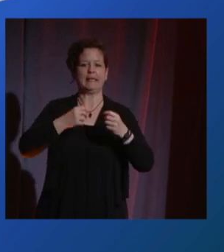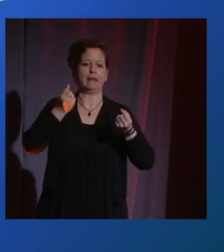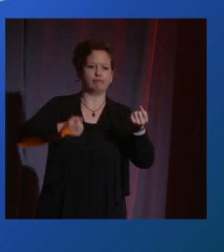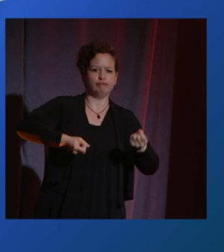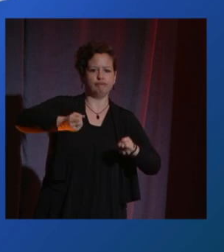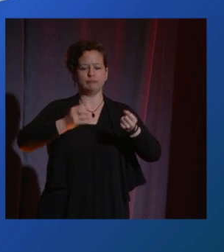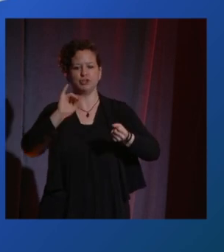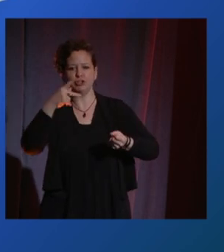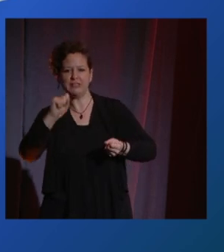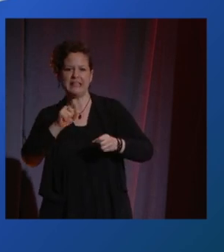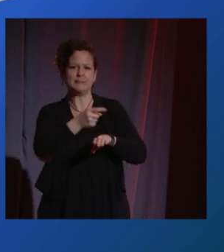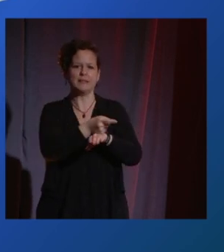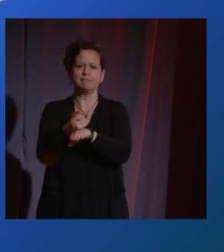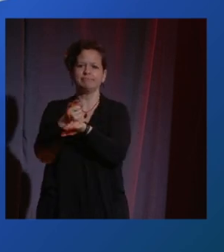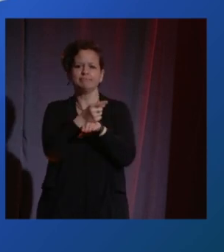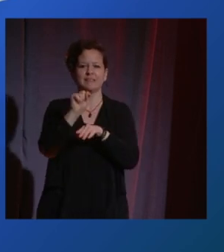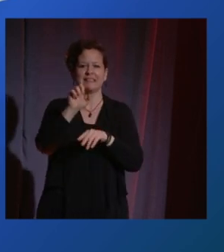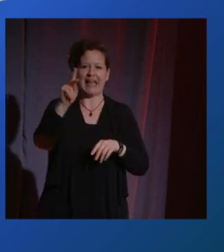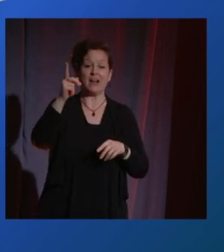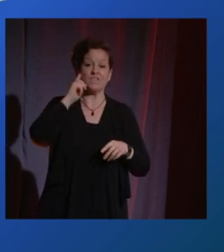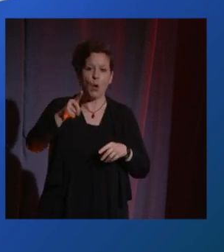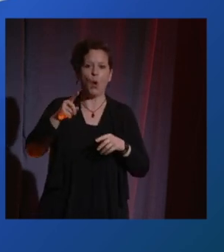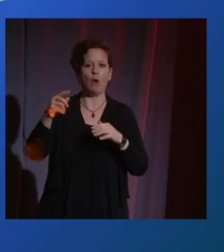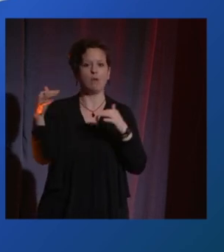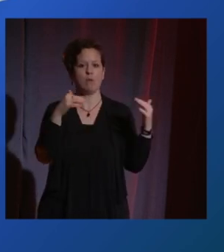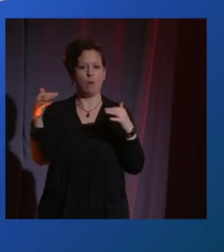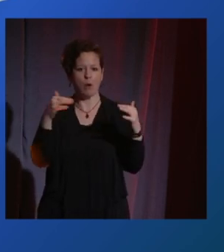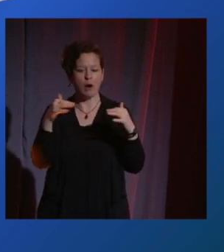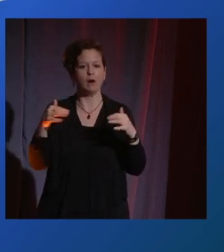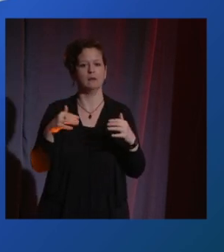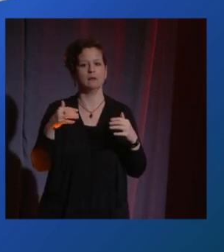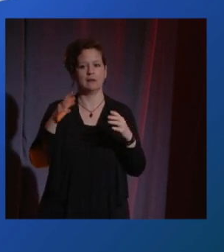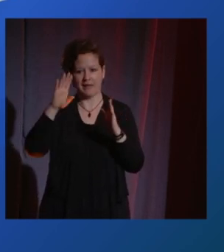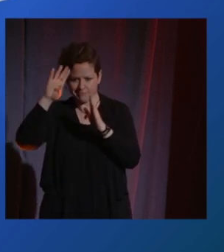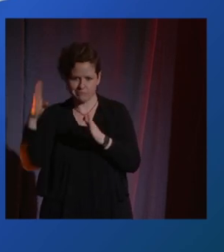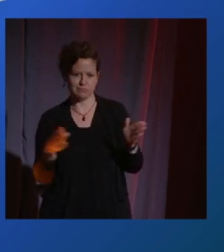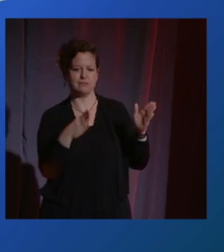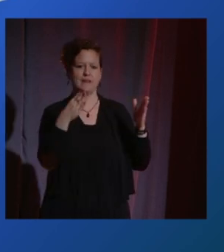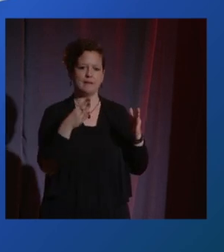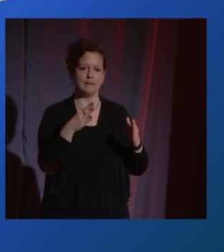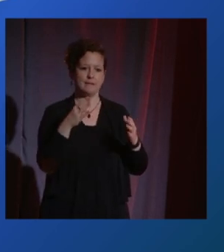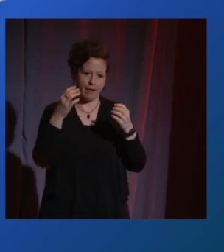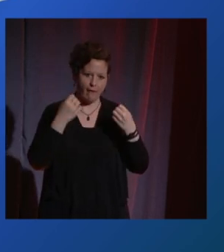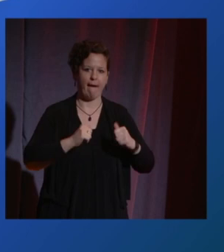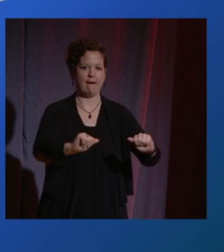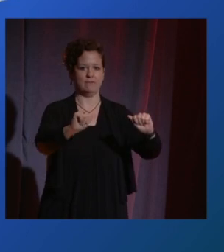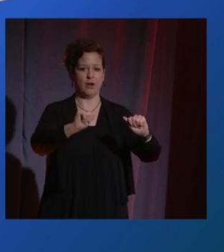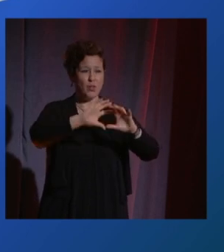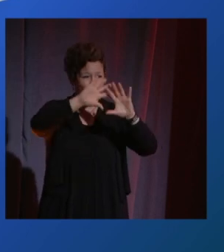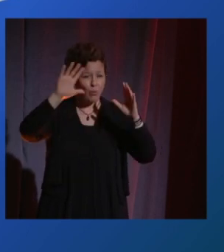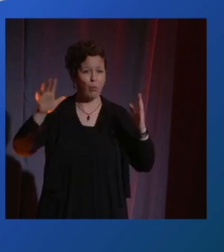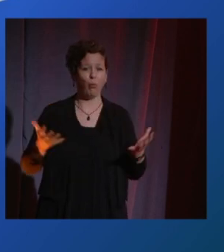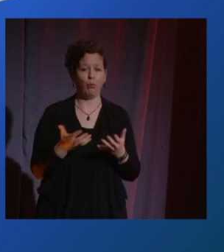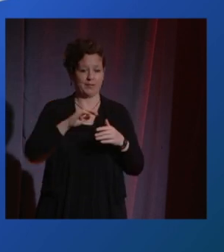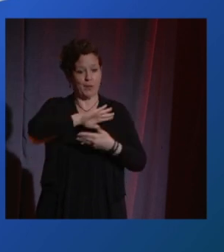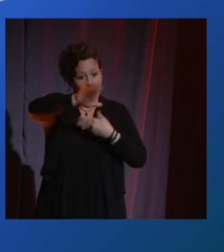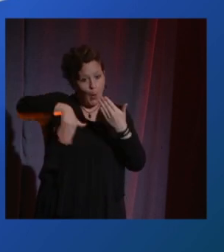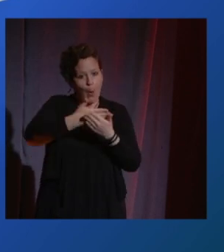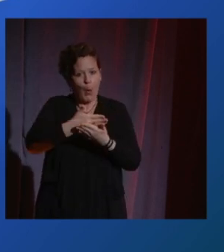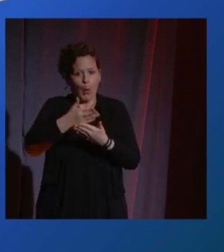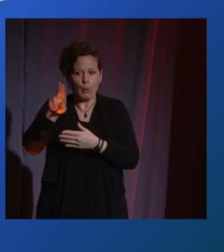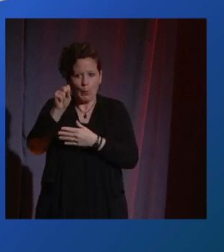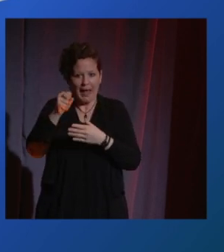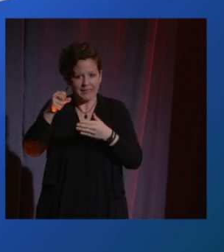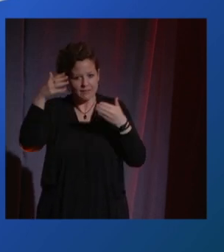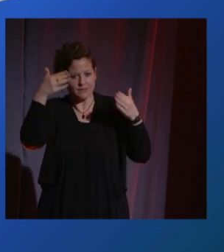Kaiser he got directed to okay build a steel and and the whole bloody country was in on it and he got every